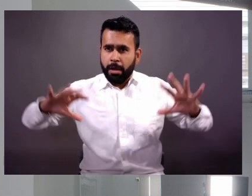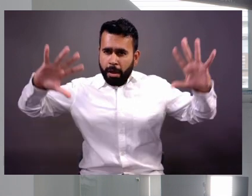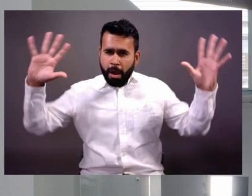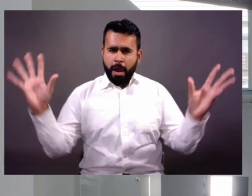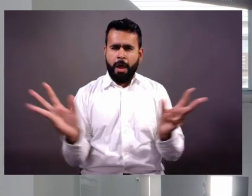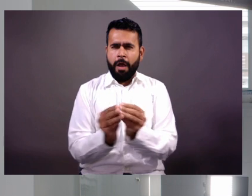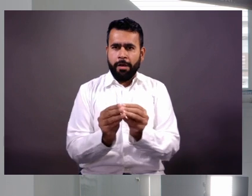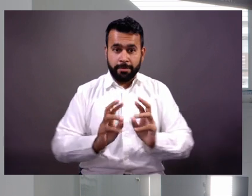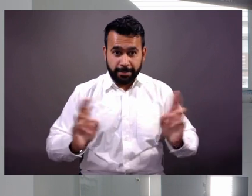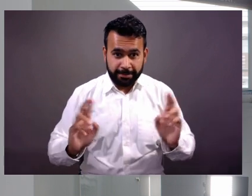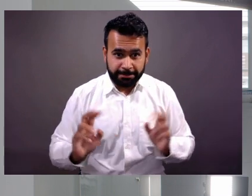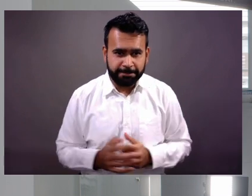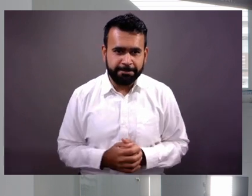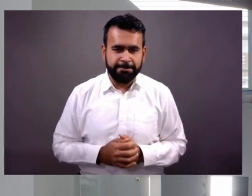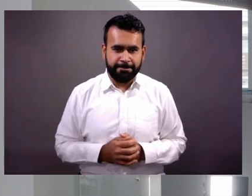and try it together.